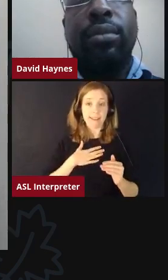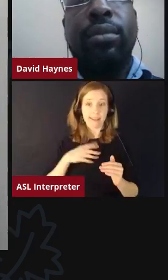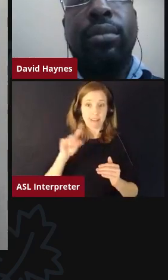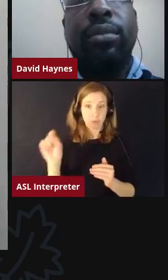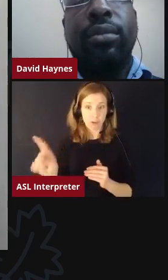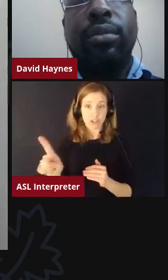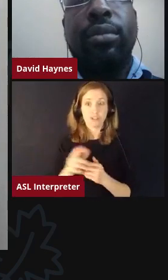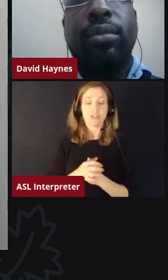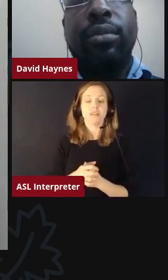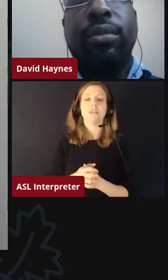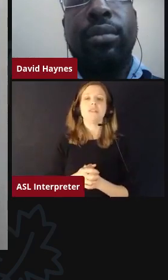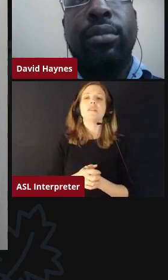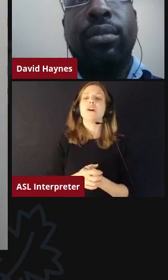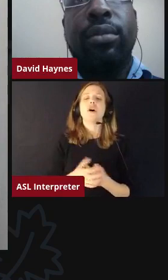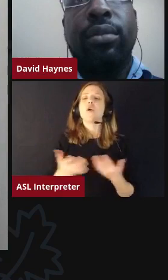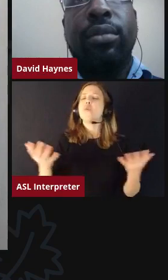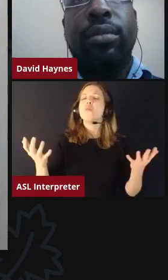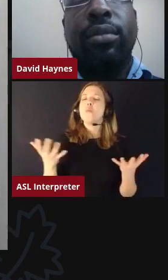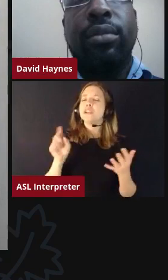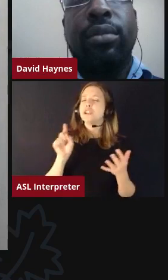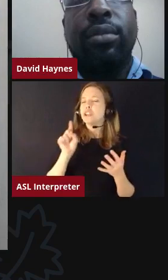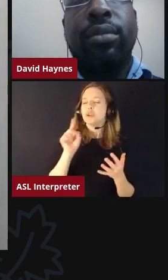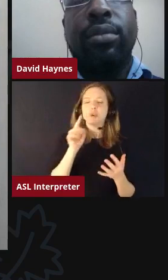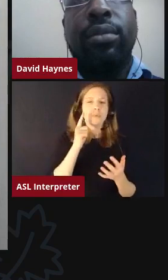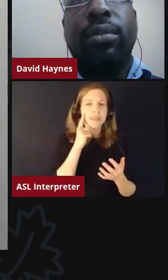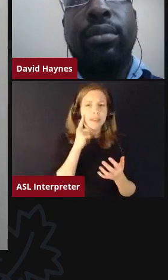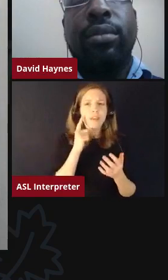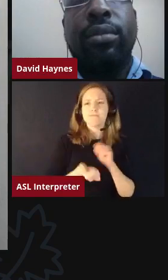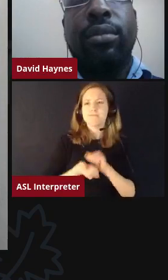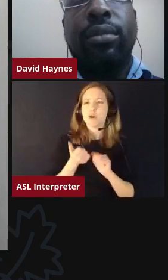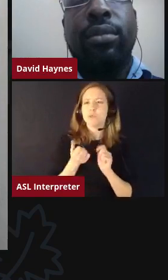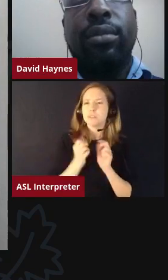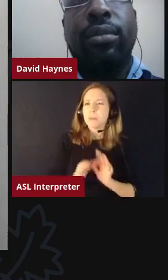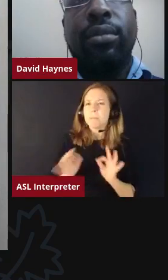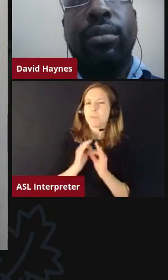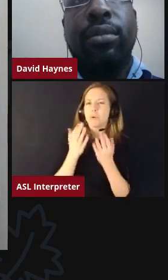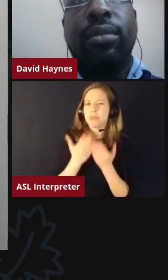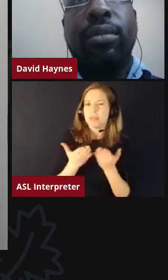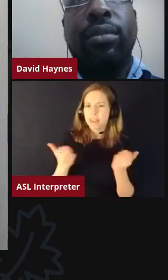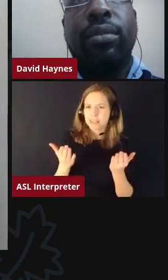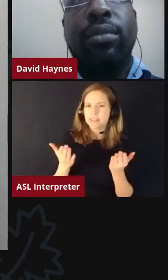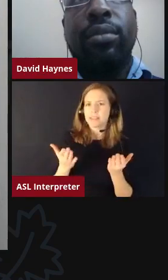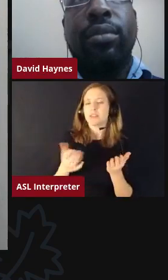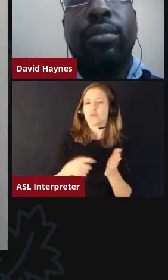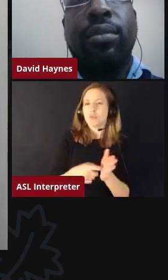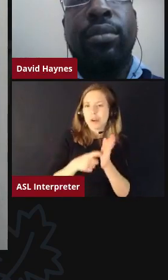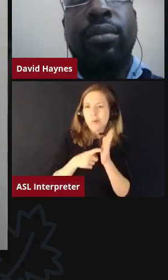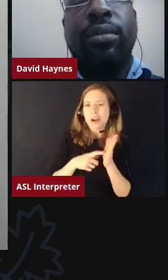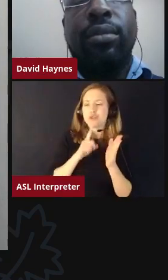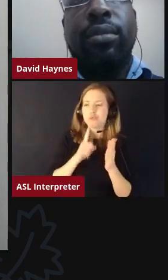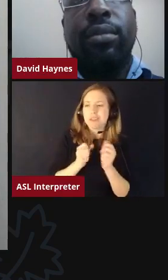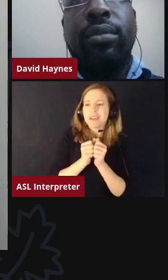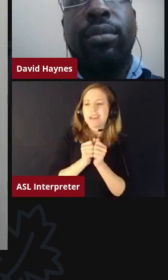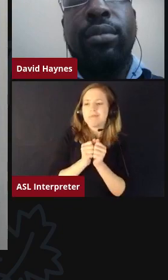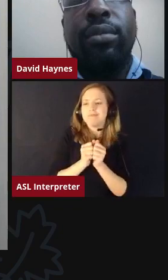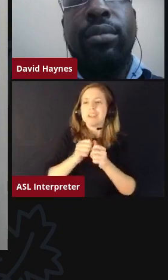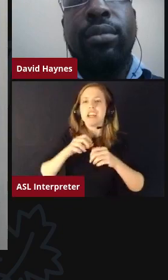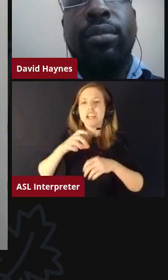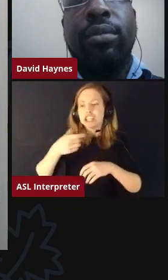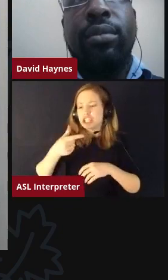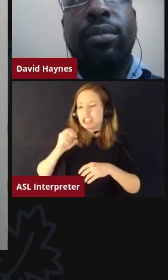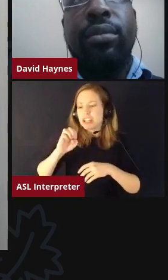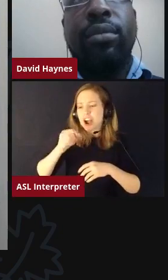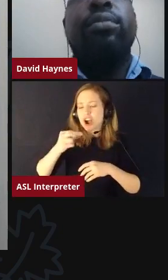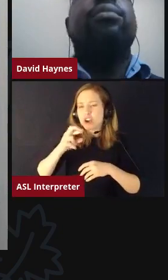you think are the most important things that need to happen to expand the use of geography to improve